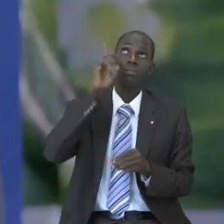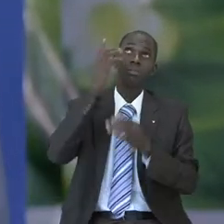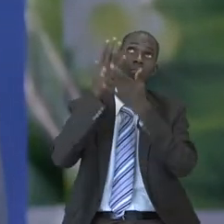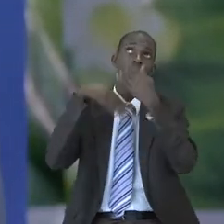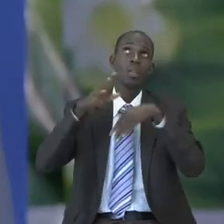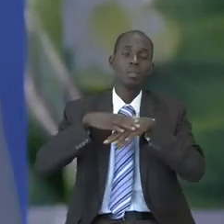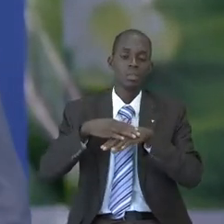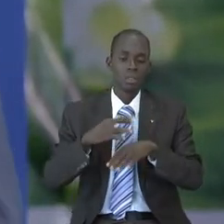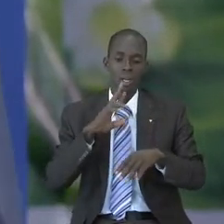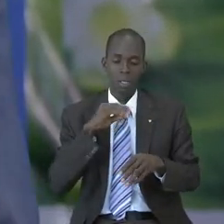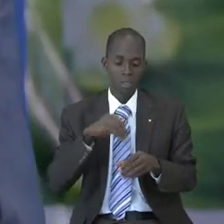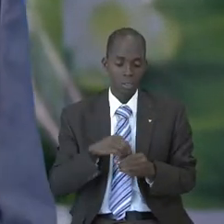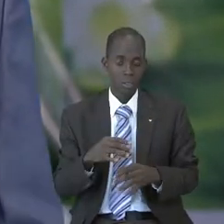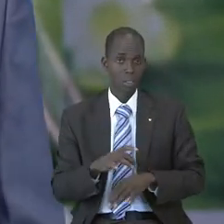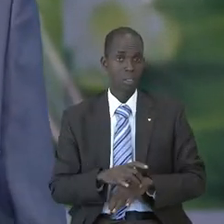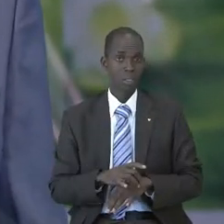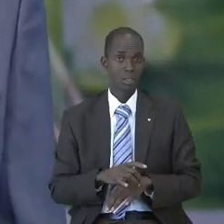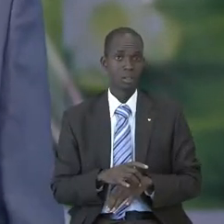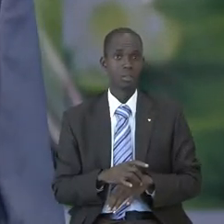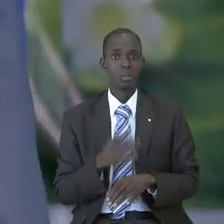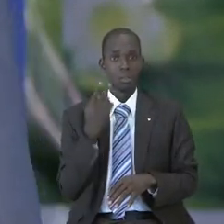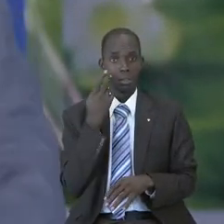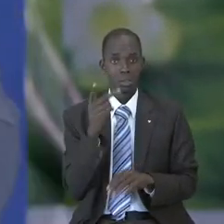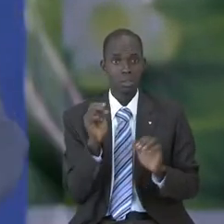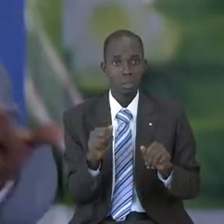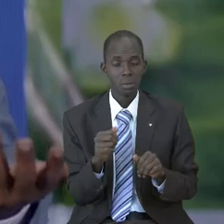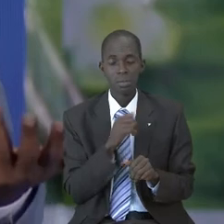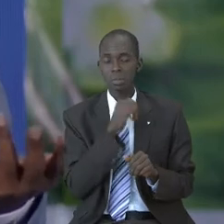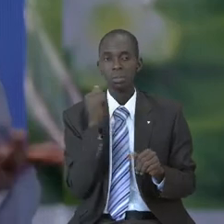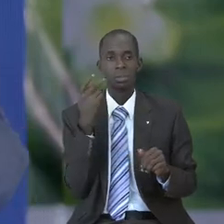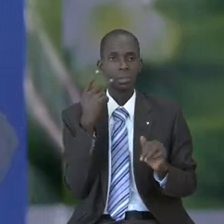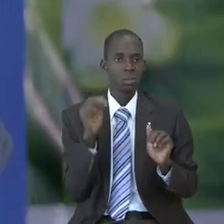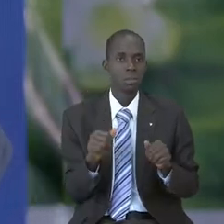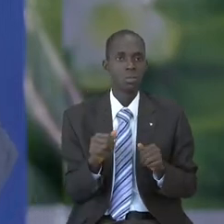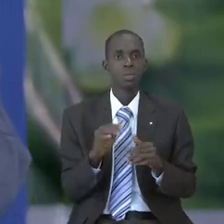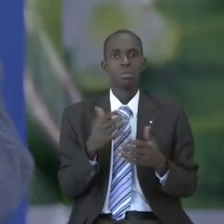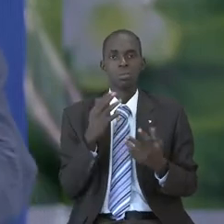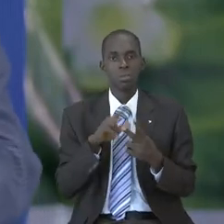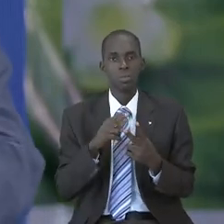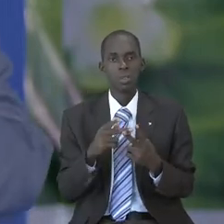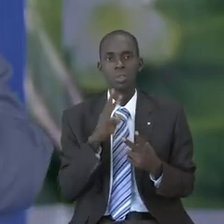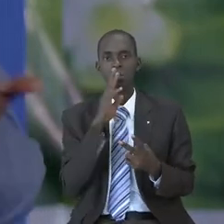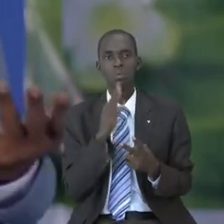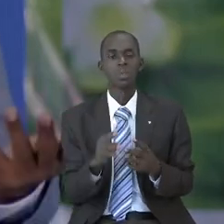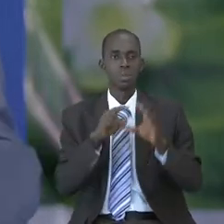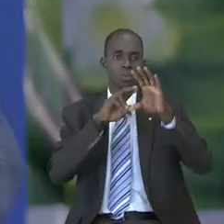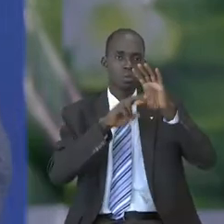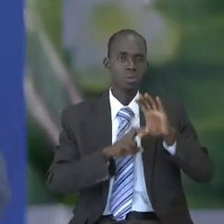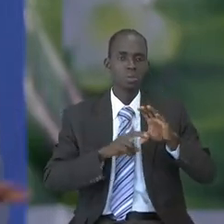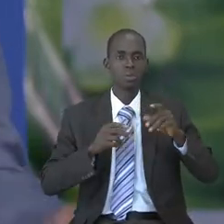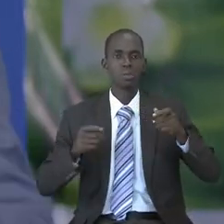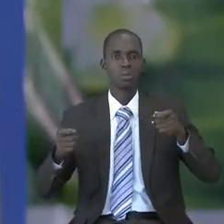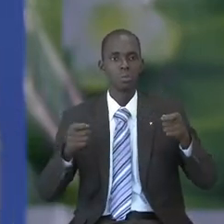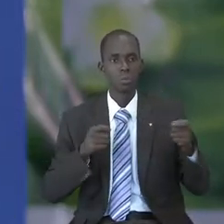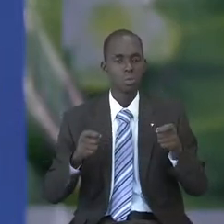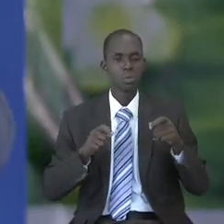in the earth, visible and invisible, whether they be thrones or dominions or